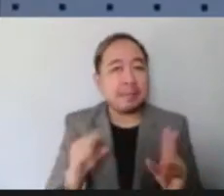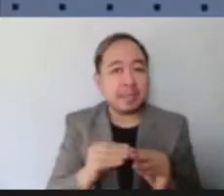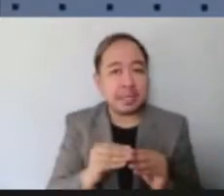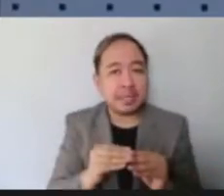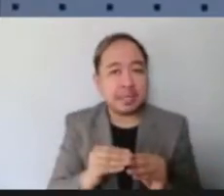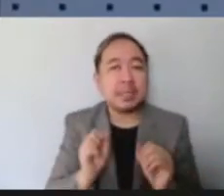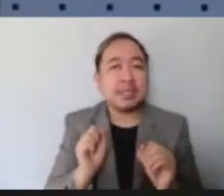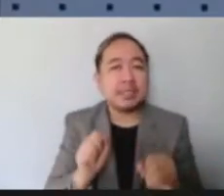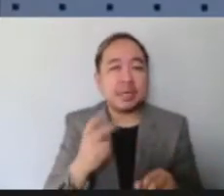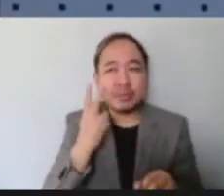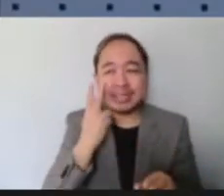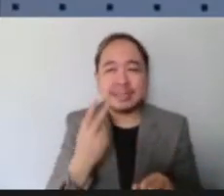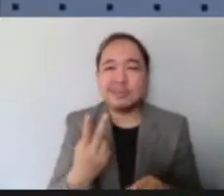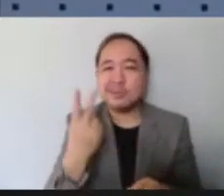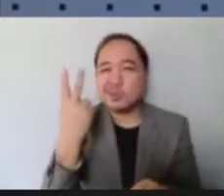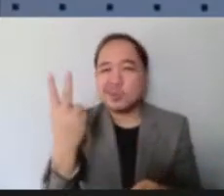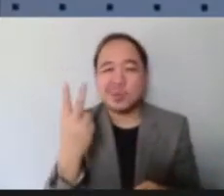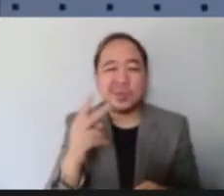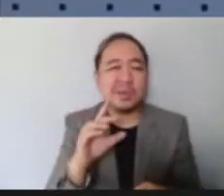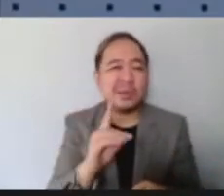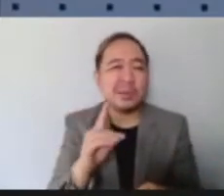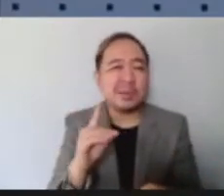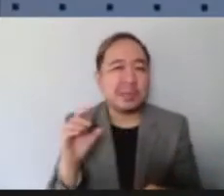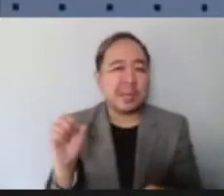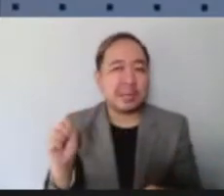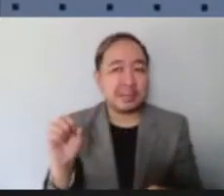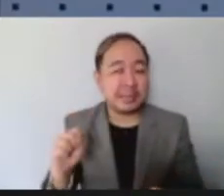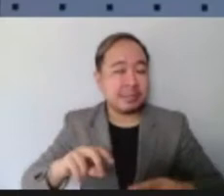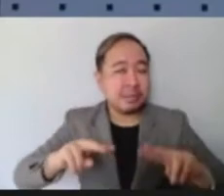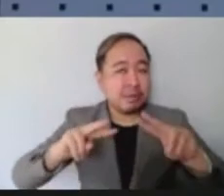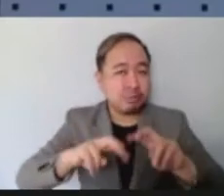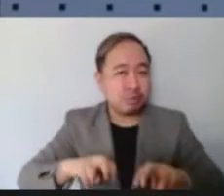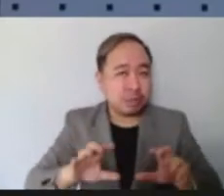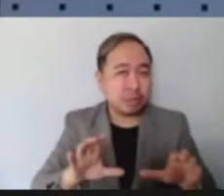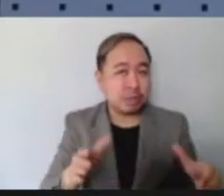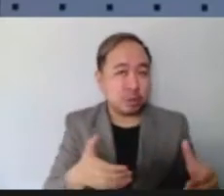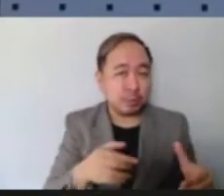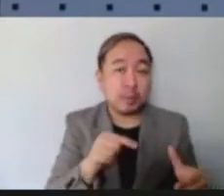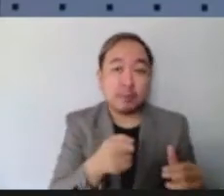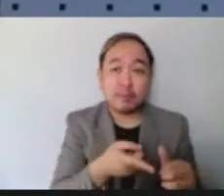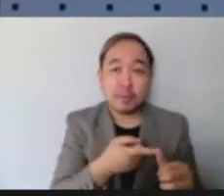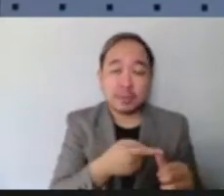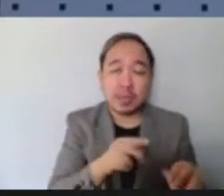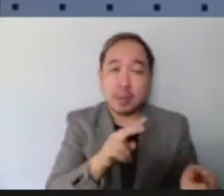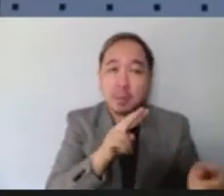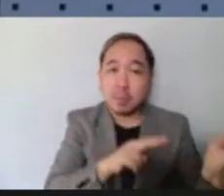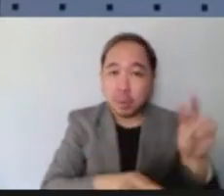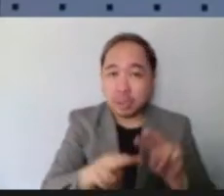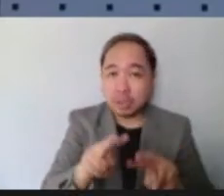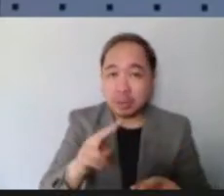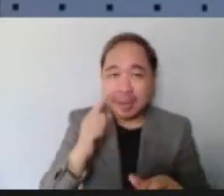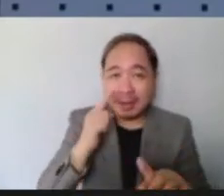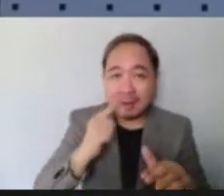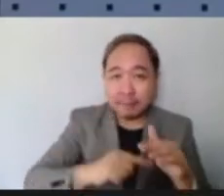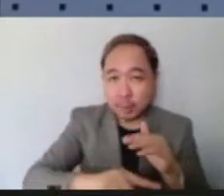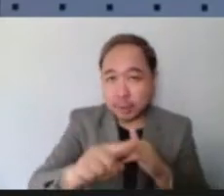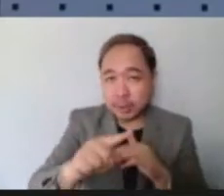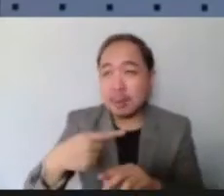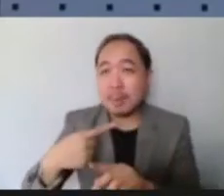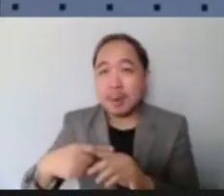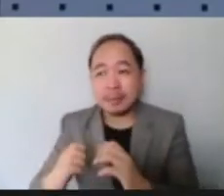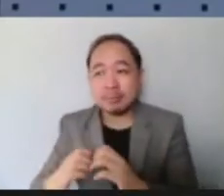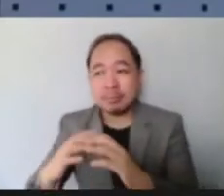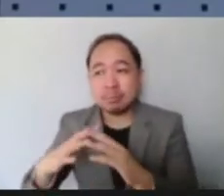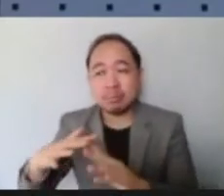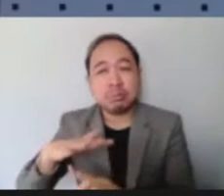operating two PSS research working groups respectively on monitoring and forecasting and ecological Restoration in